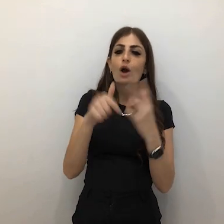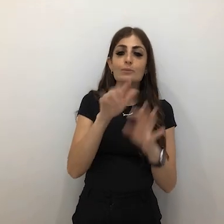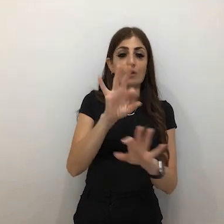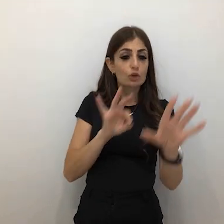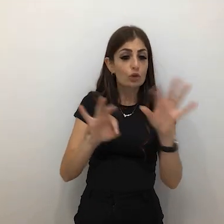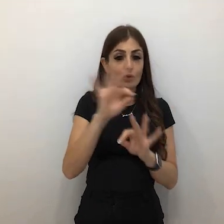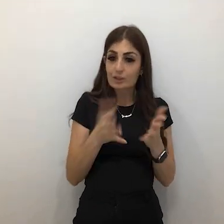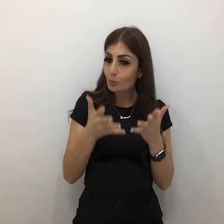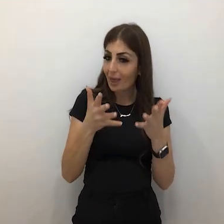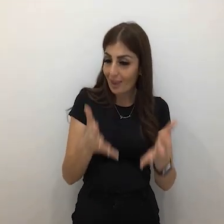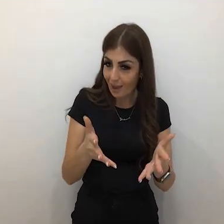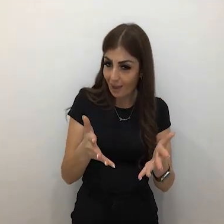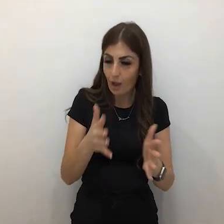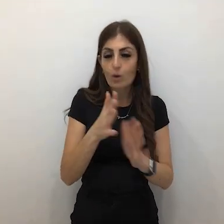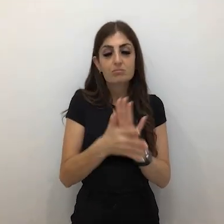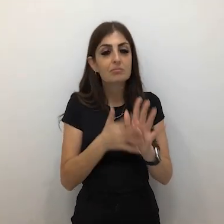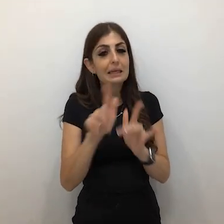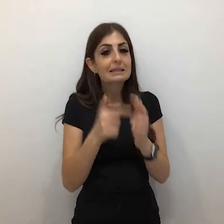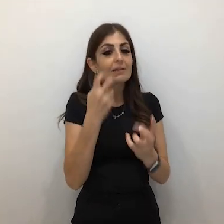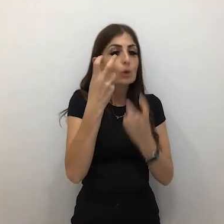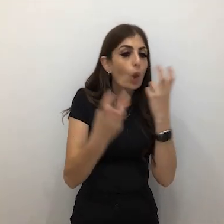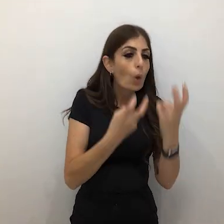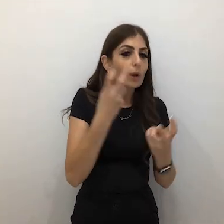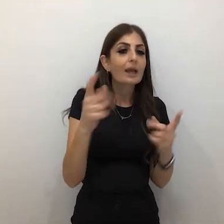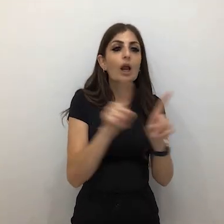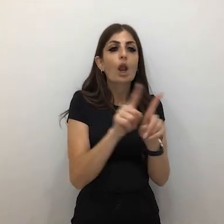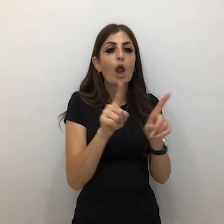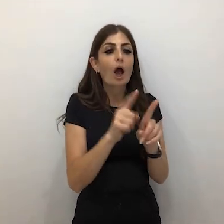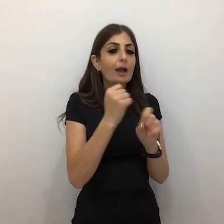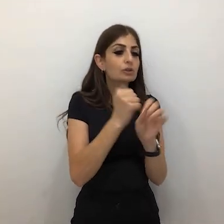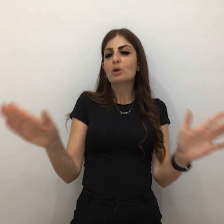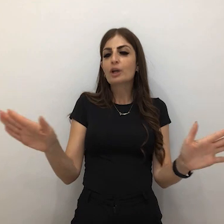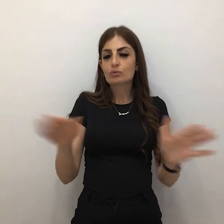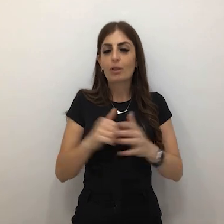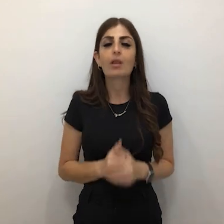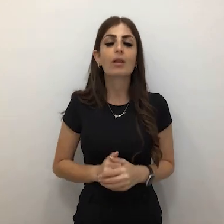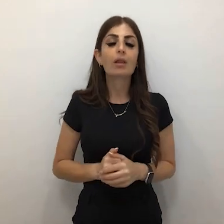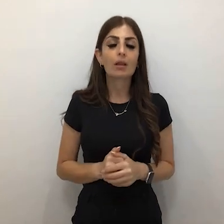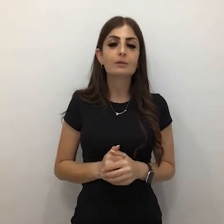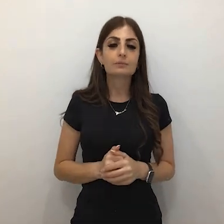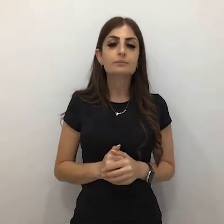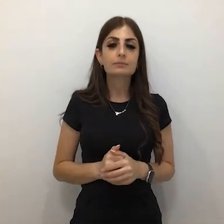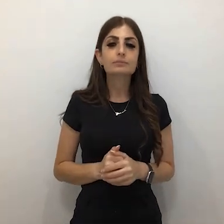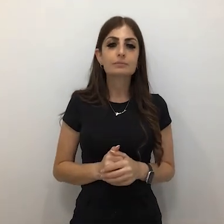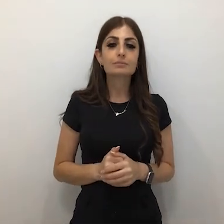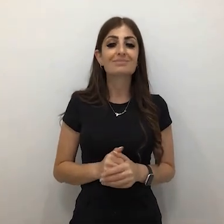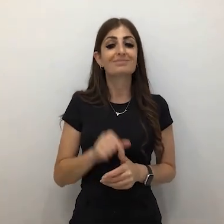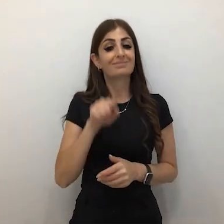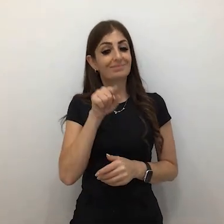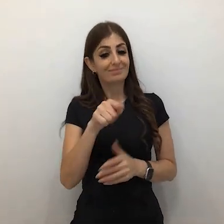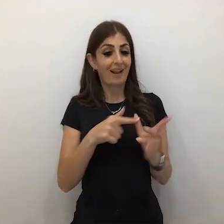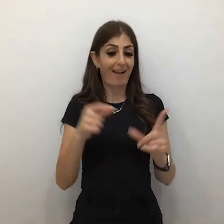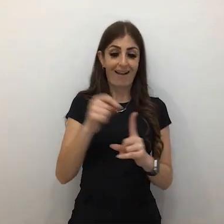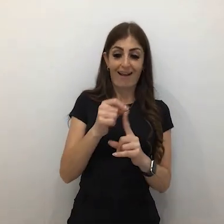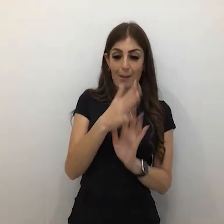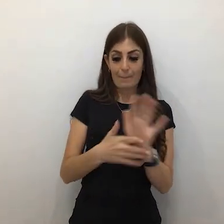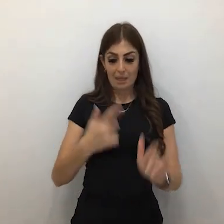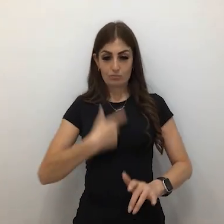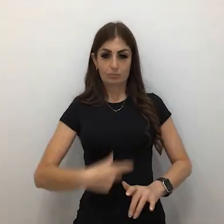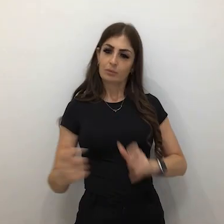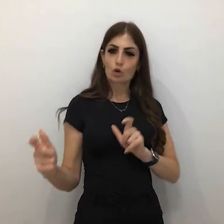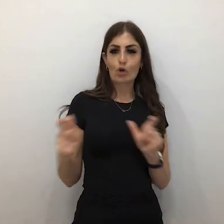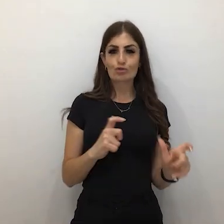cultural experiences. And yet on the flip side, how hard it was for the general public to stay in the loop with what's